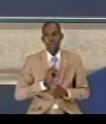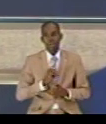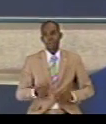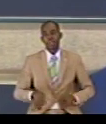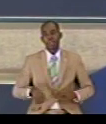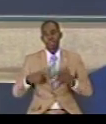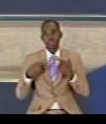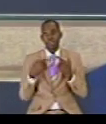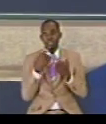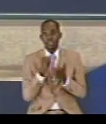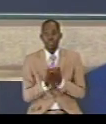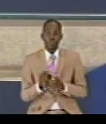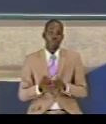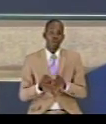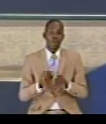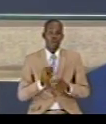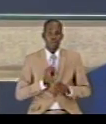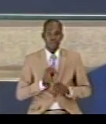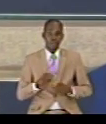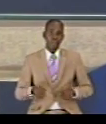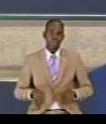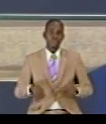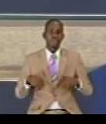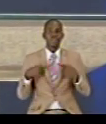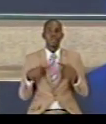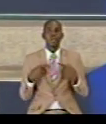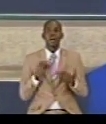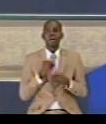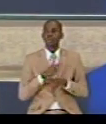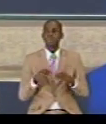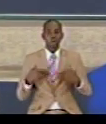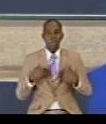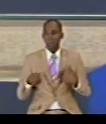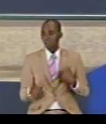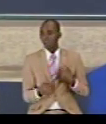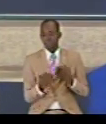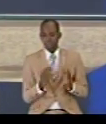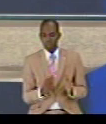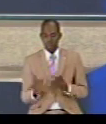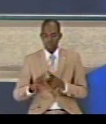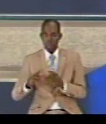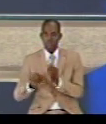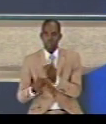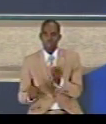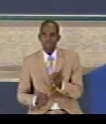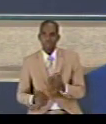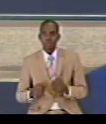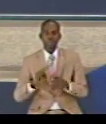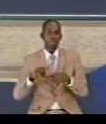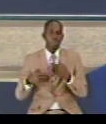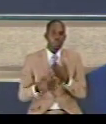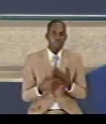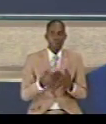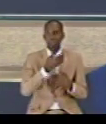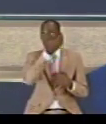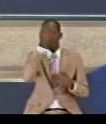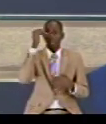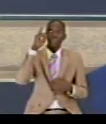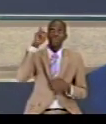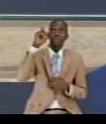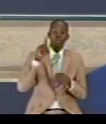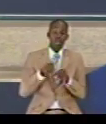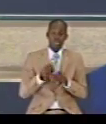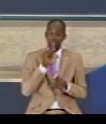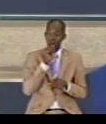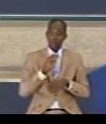says, while I live, I don't have any plan going back, sliding back, forgetting you. While I'm alive,